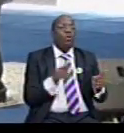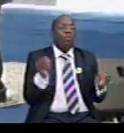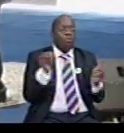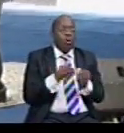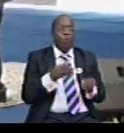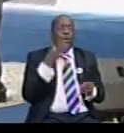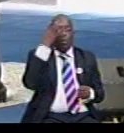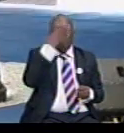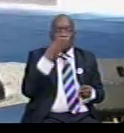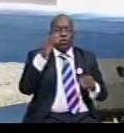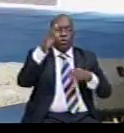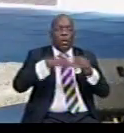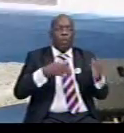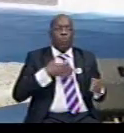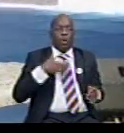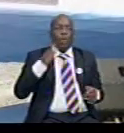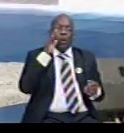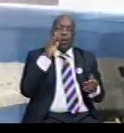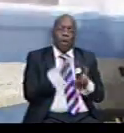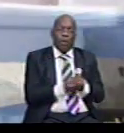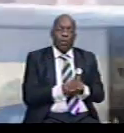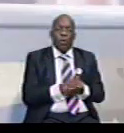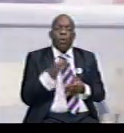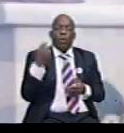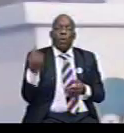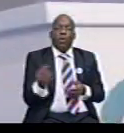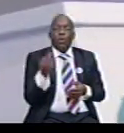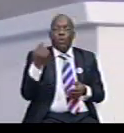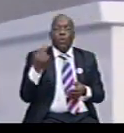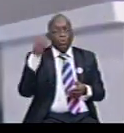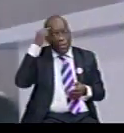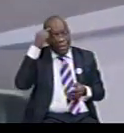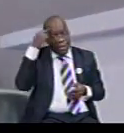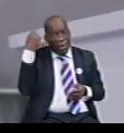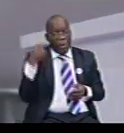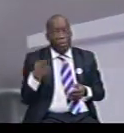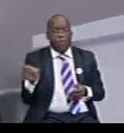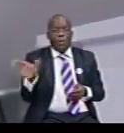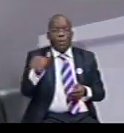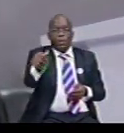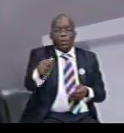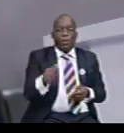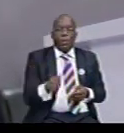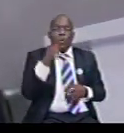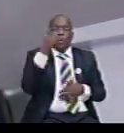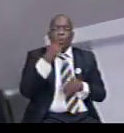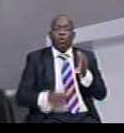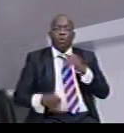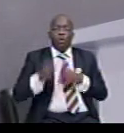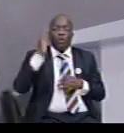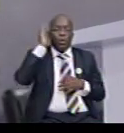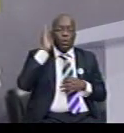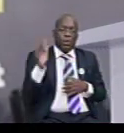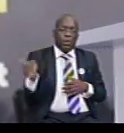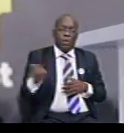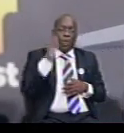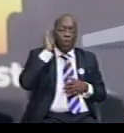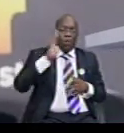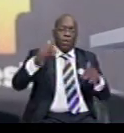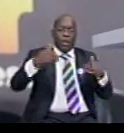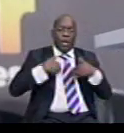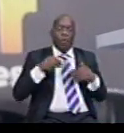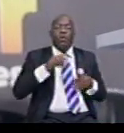is more pretty than my wife. They're only thinking of themselves, what they will have, not what the